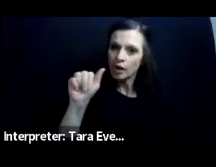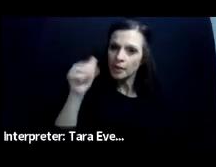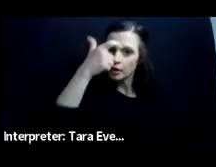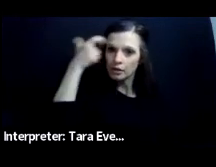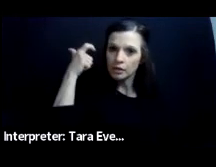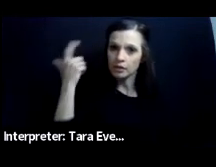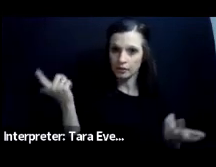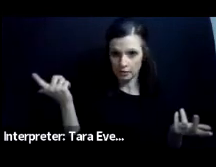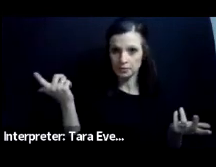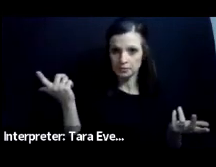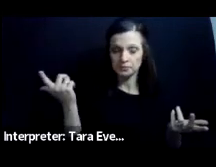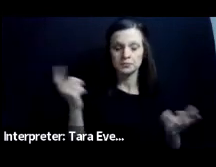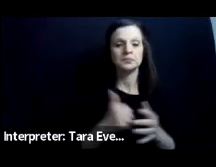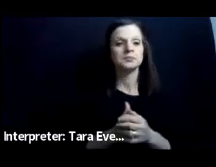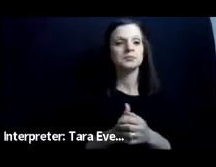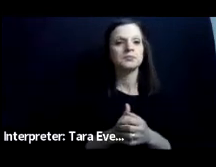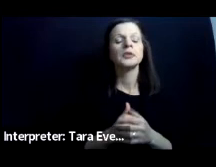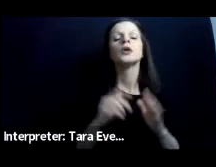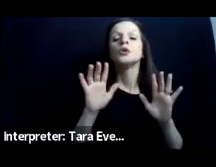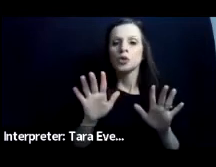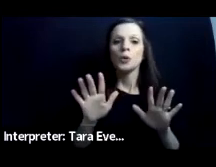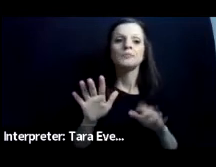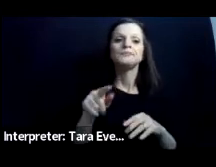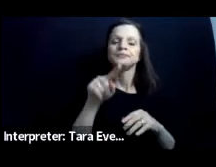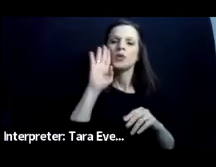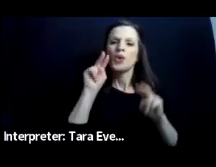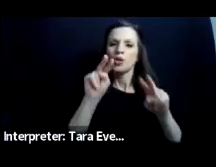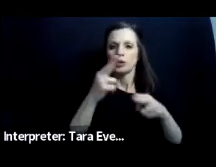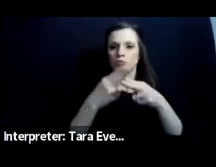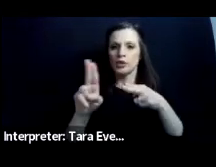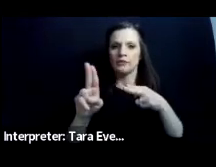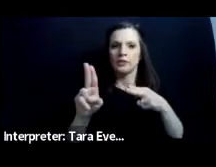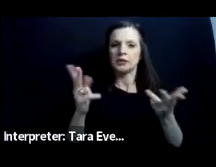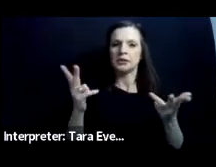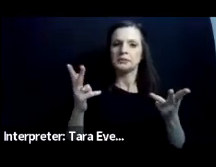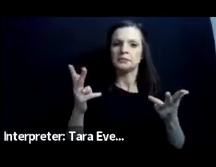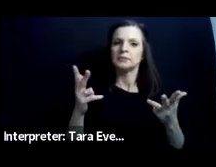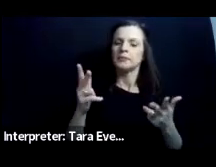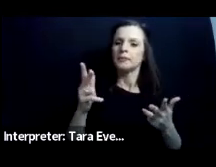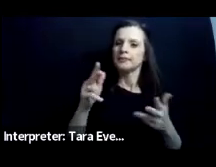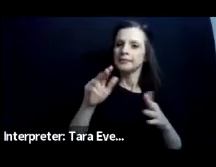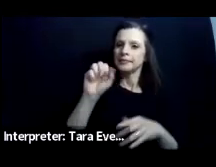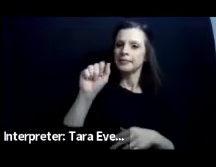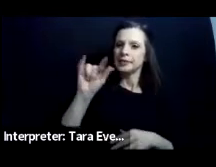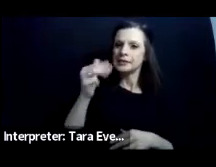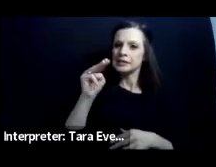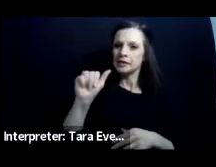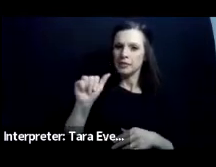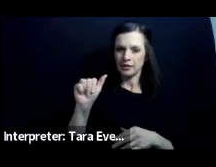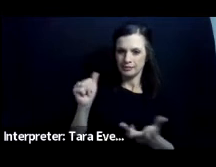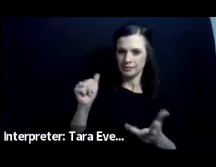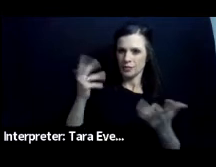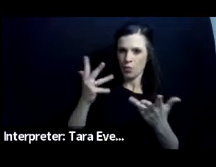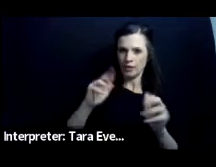So we're going to look at real briefly here a little bit of where a lot of stigma comes from. And a big part of that comes